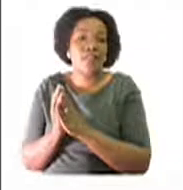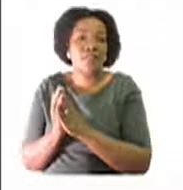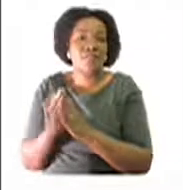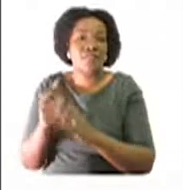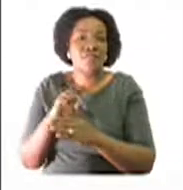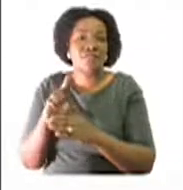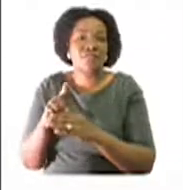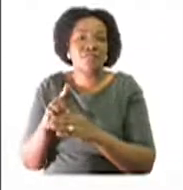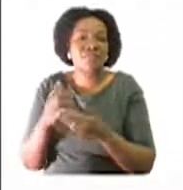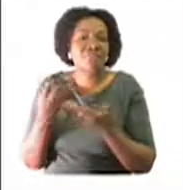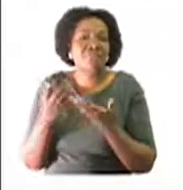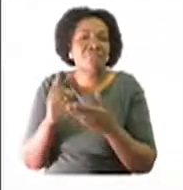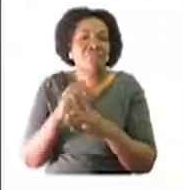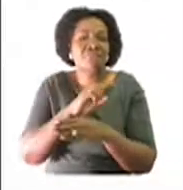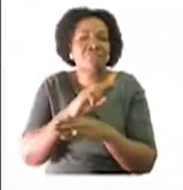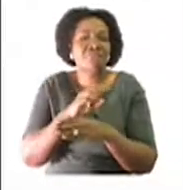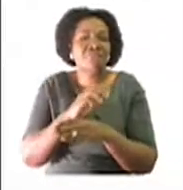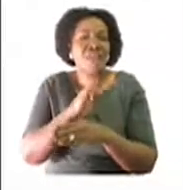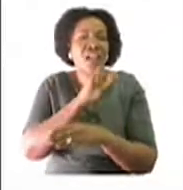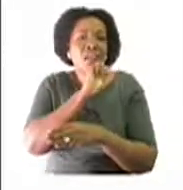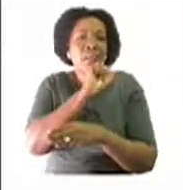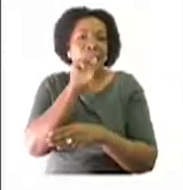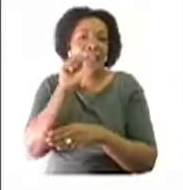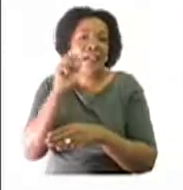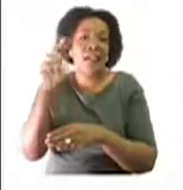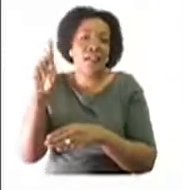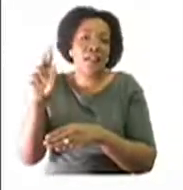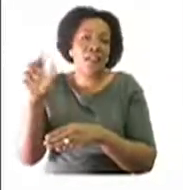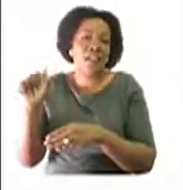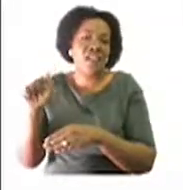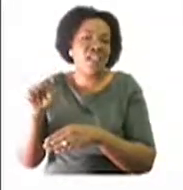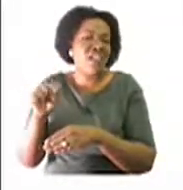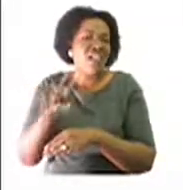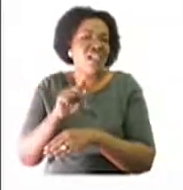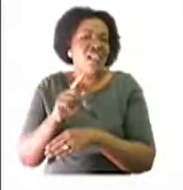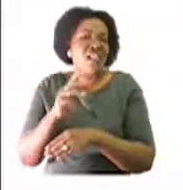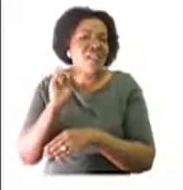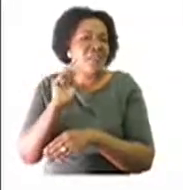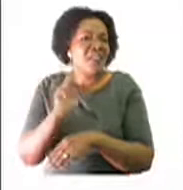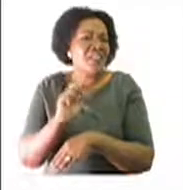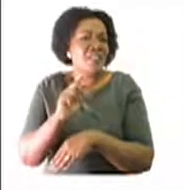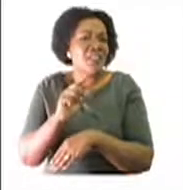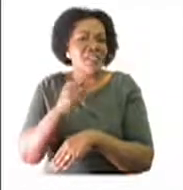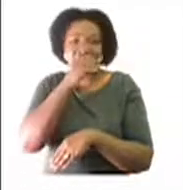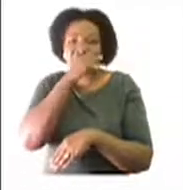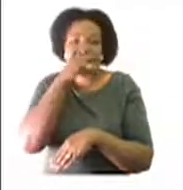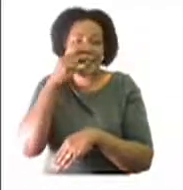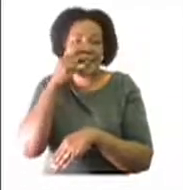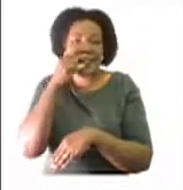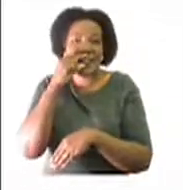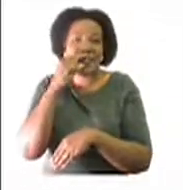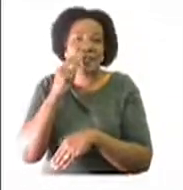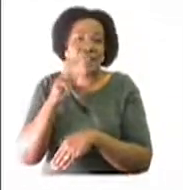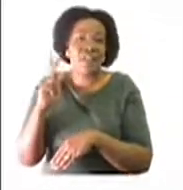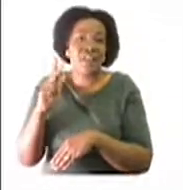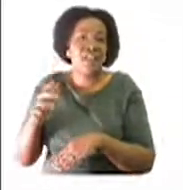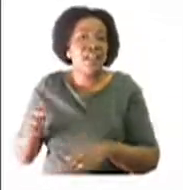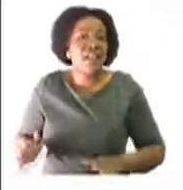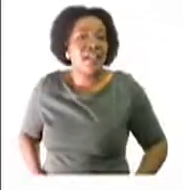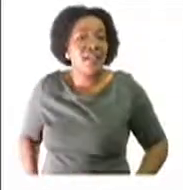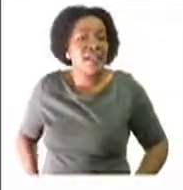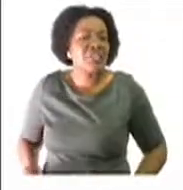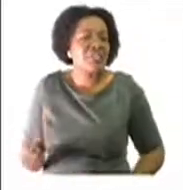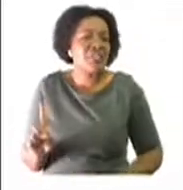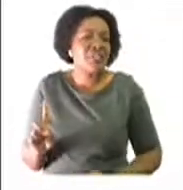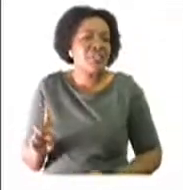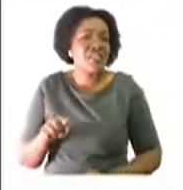a book. Now what do you think? Mary, it's a she. What are you going to use there? Are